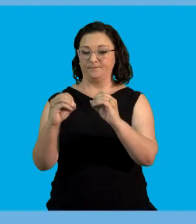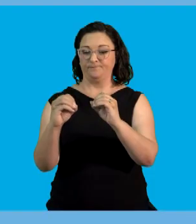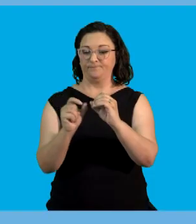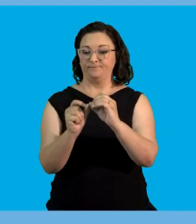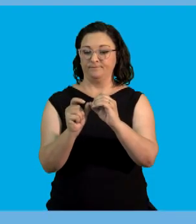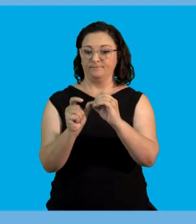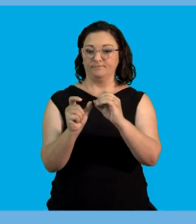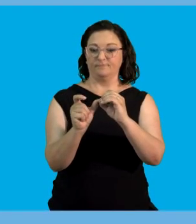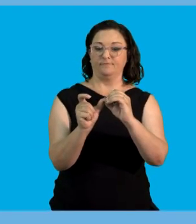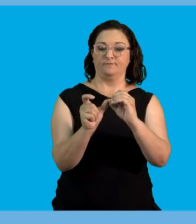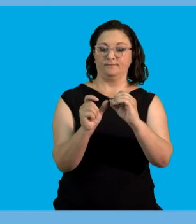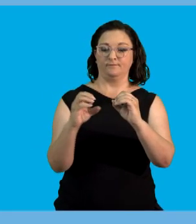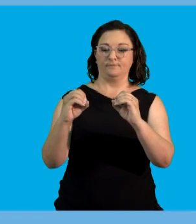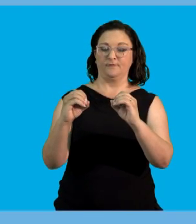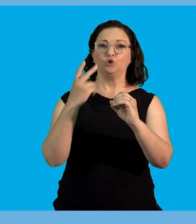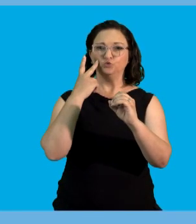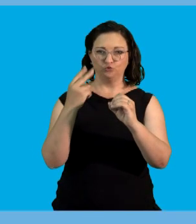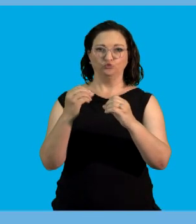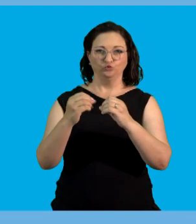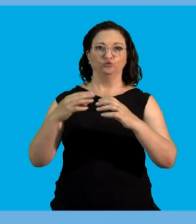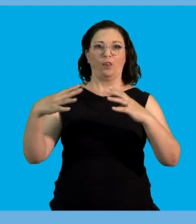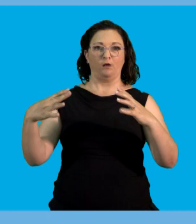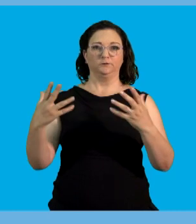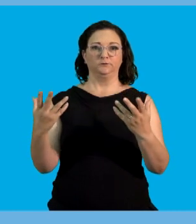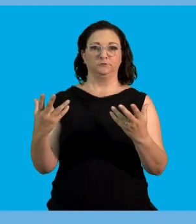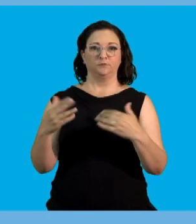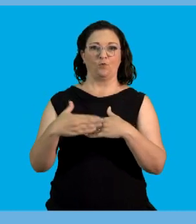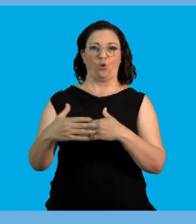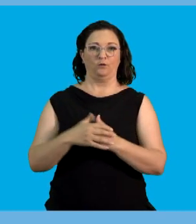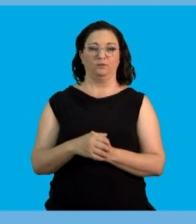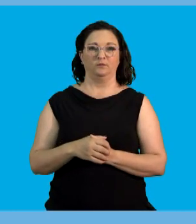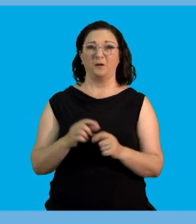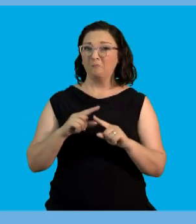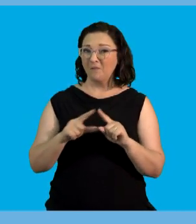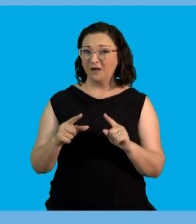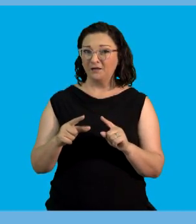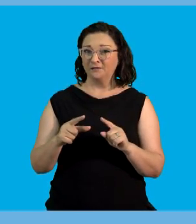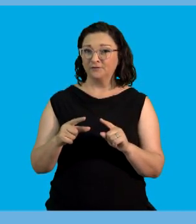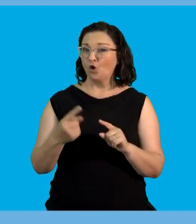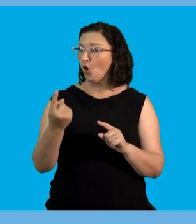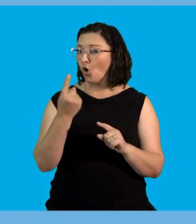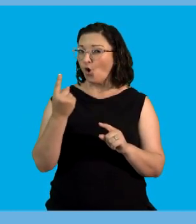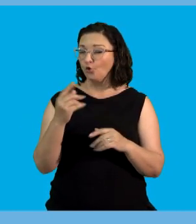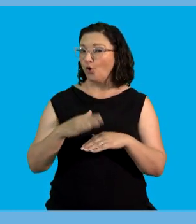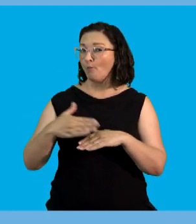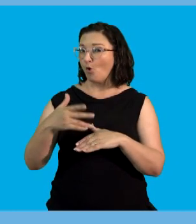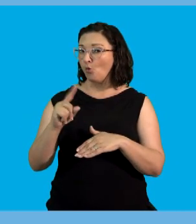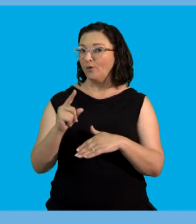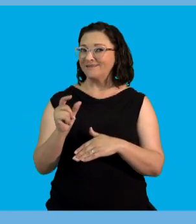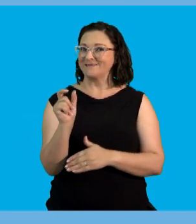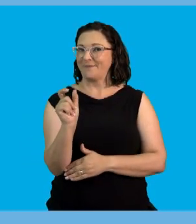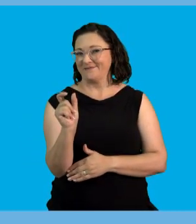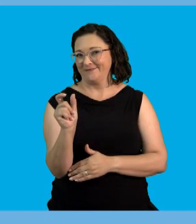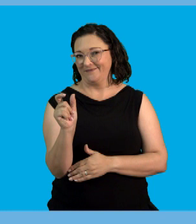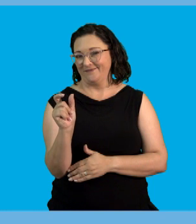away from each other, they will appear to be larger. However, the only thing that increases is going to be the